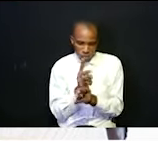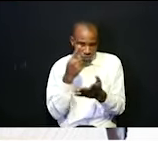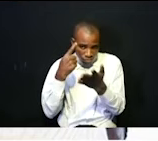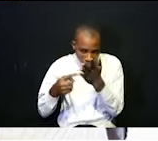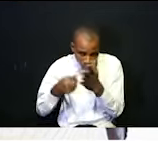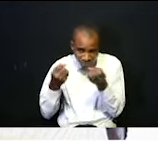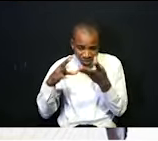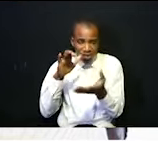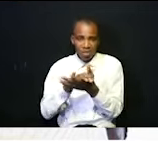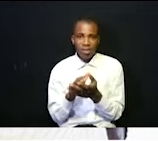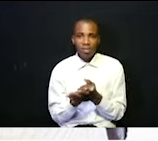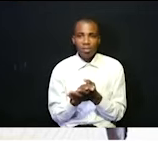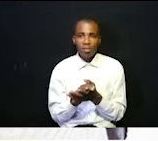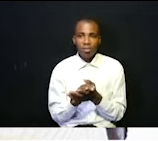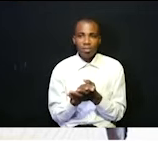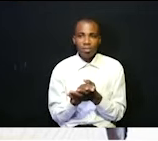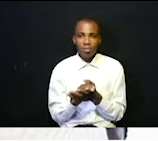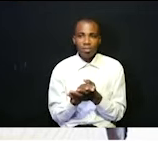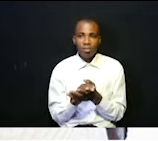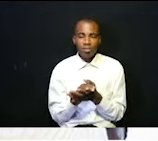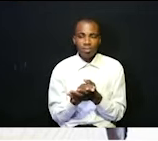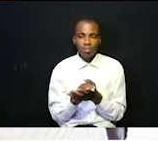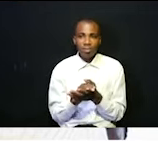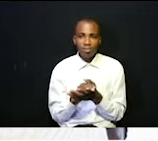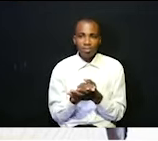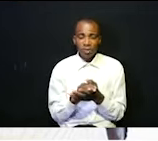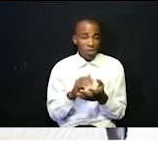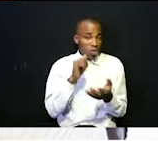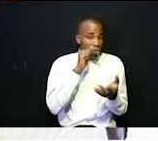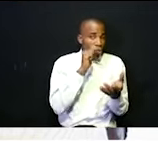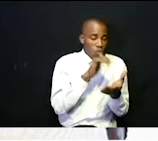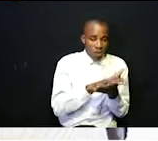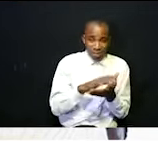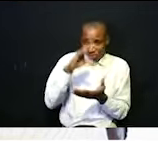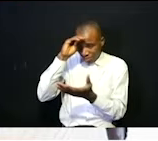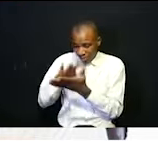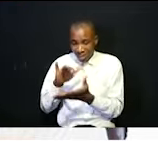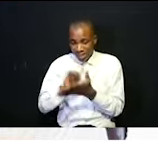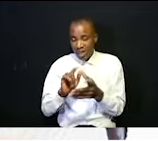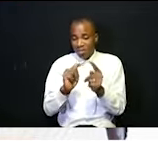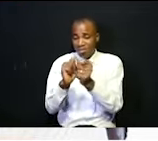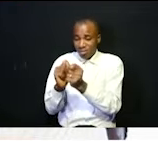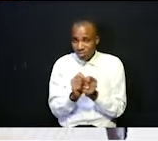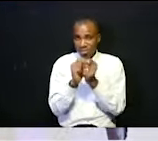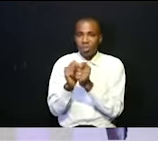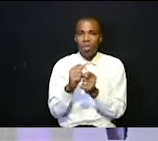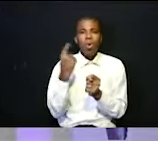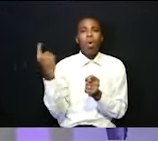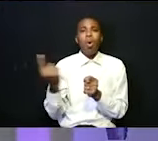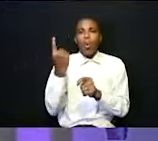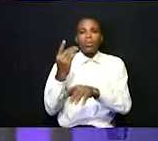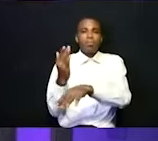wari e. Couples that click. You see that God prospers them. Awari fu amribia mu